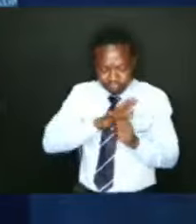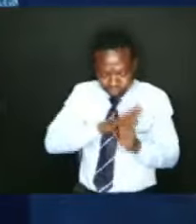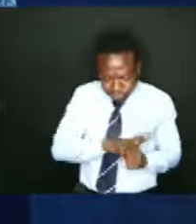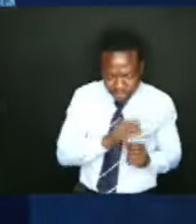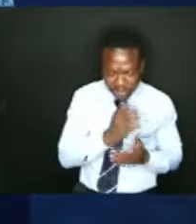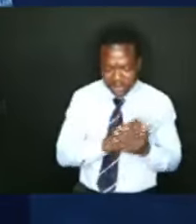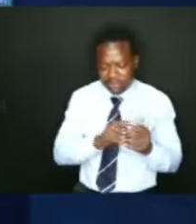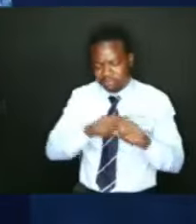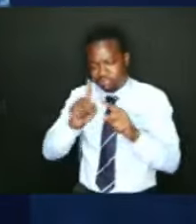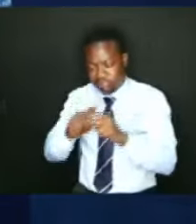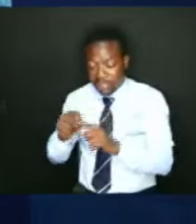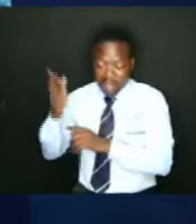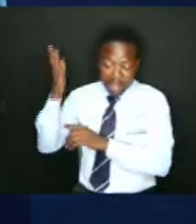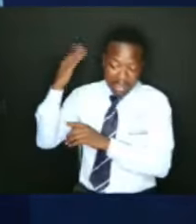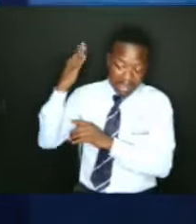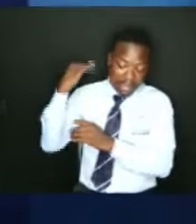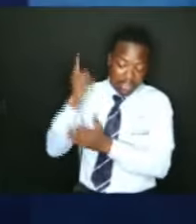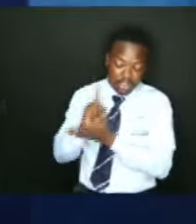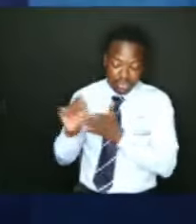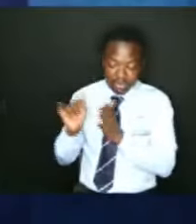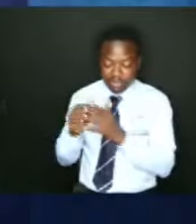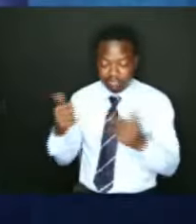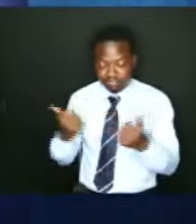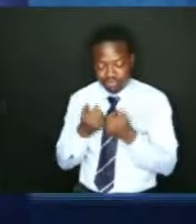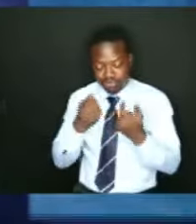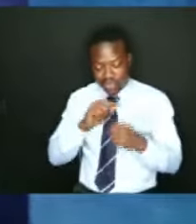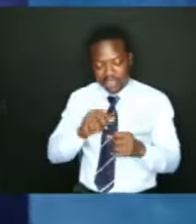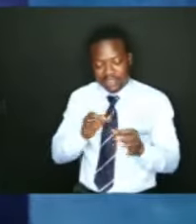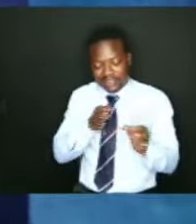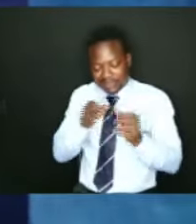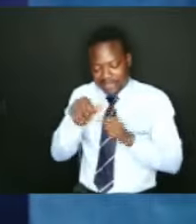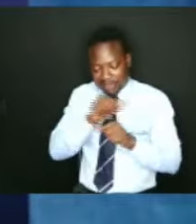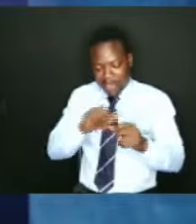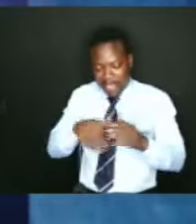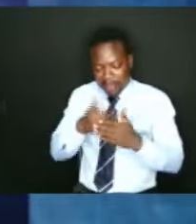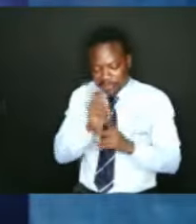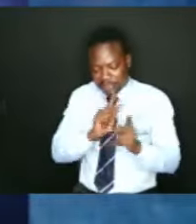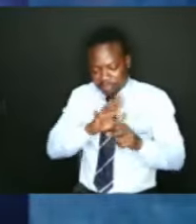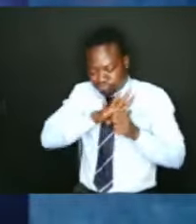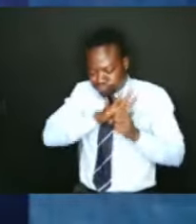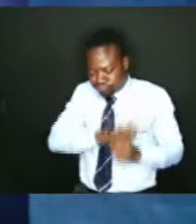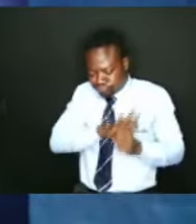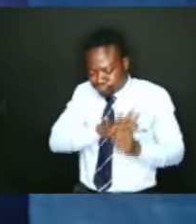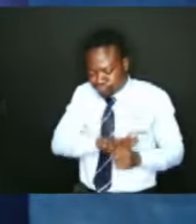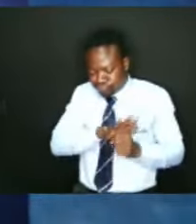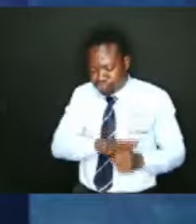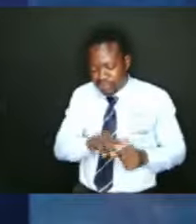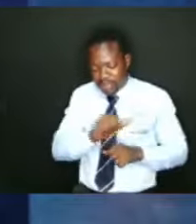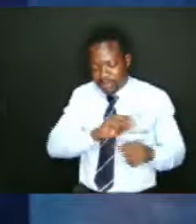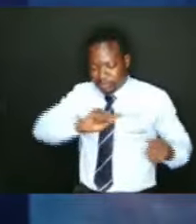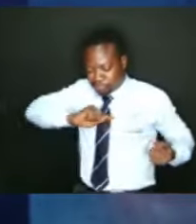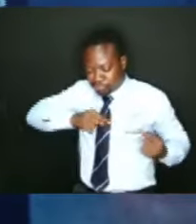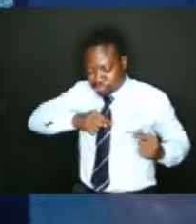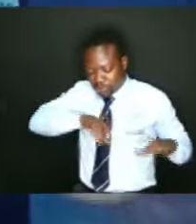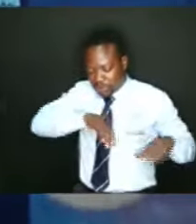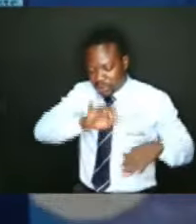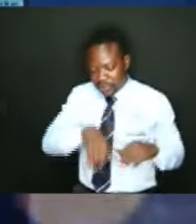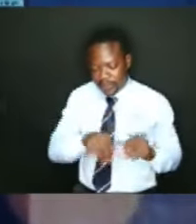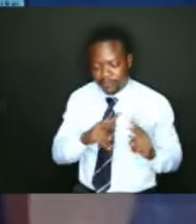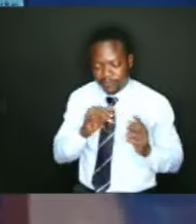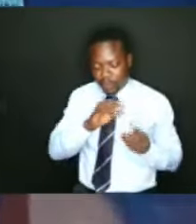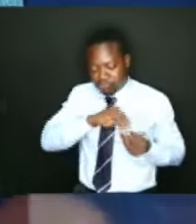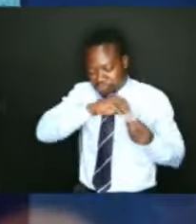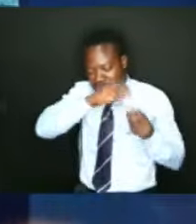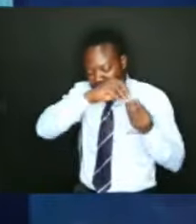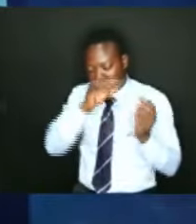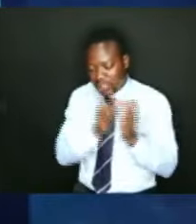very, very challenging when he looked at the suppressing nature of dealing with bitterness. But all these three still